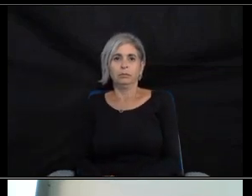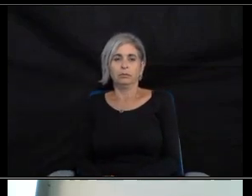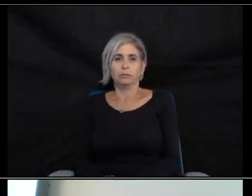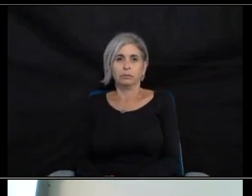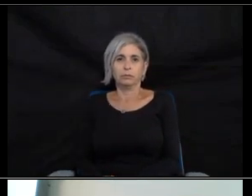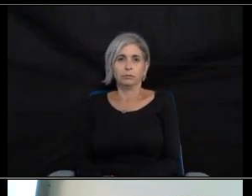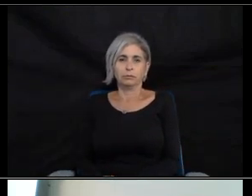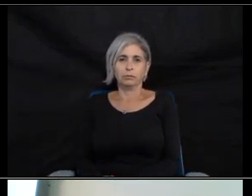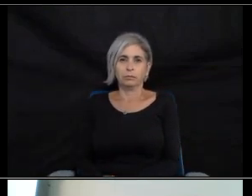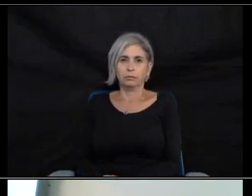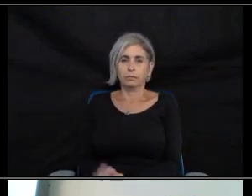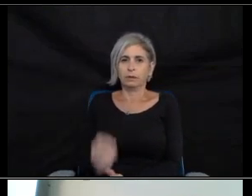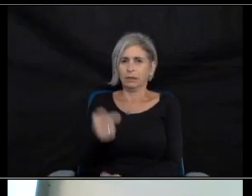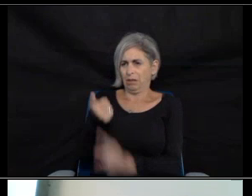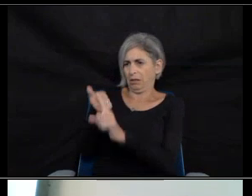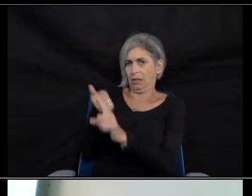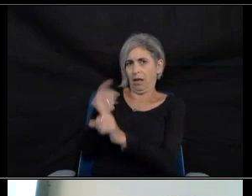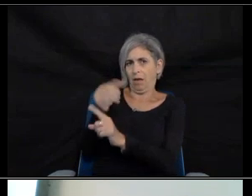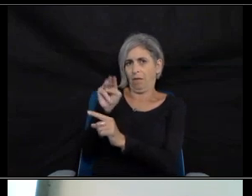It states that you're self-muted.